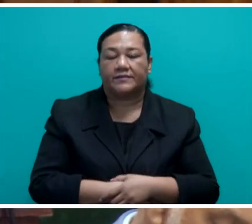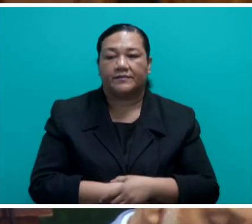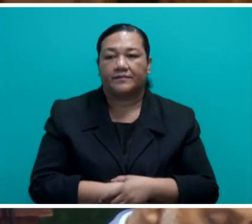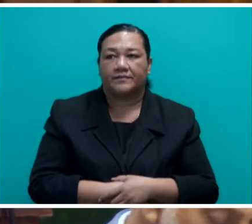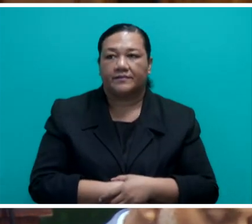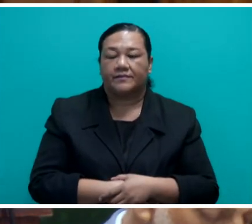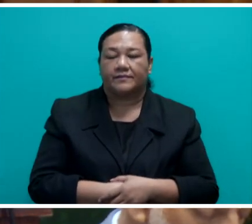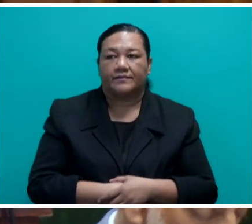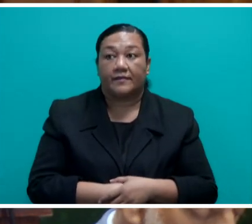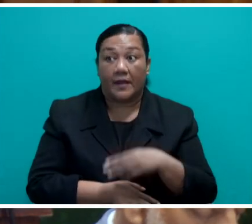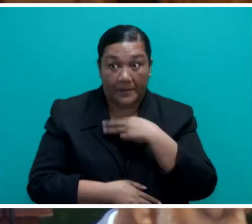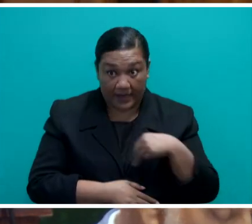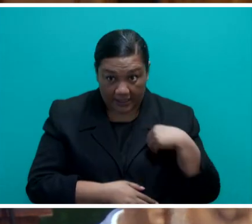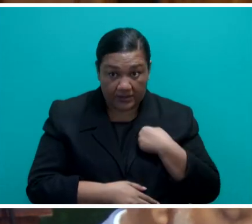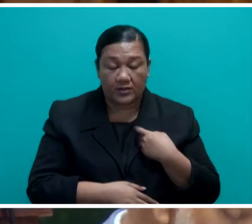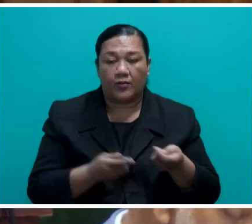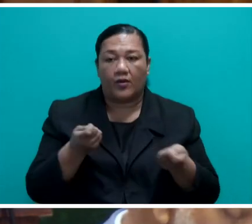Additionally, the Ministry will conduct